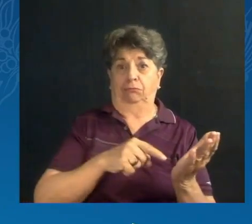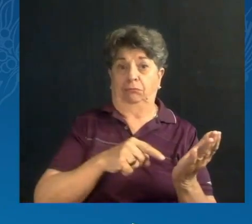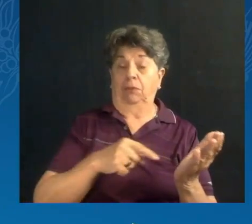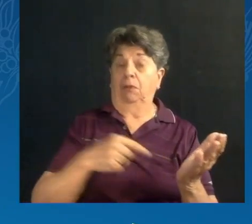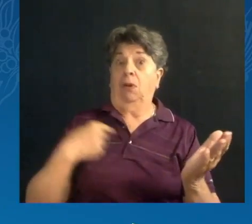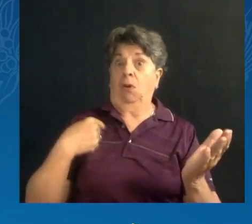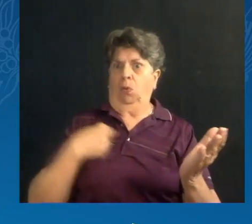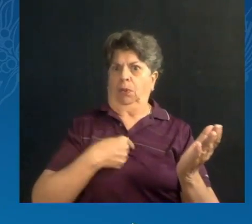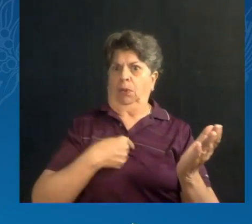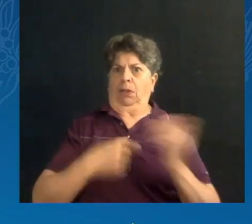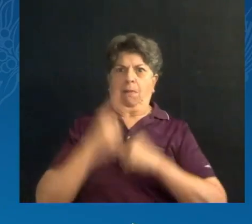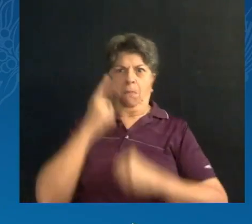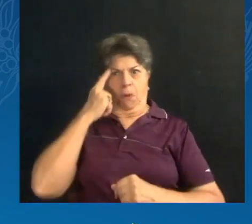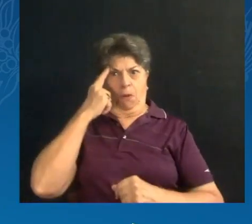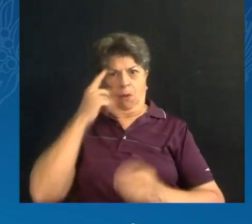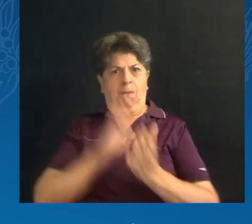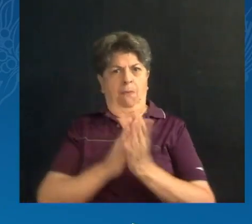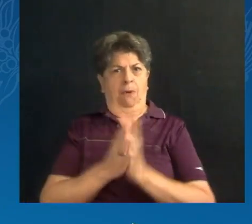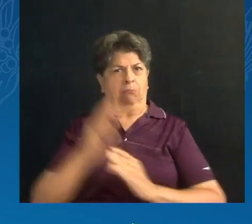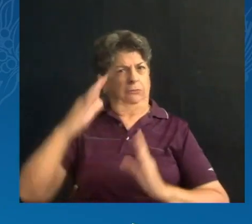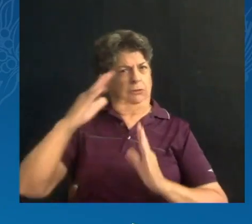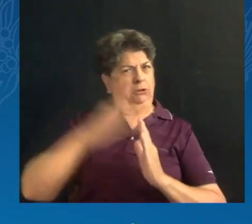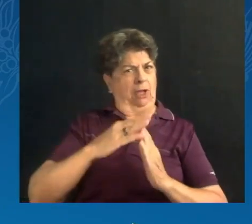Mongolia, but also the world,